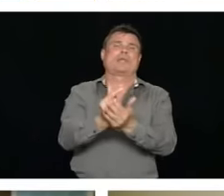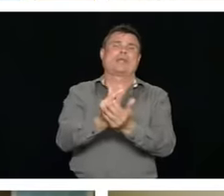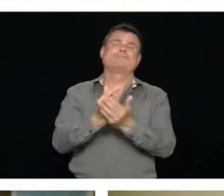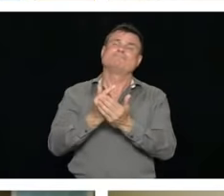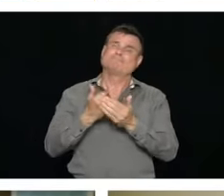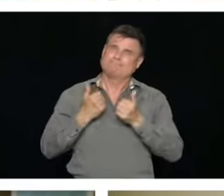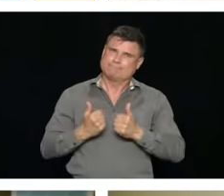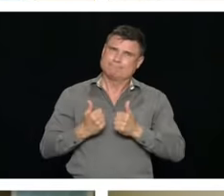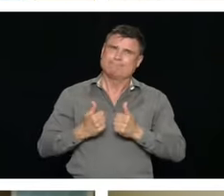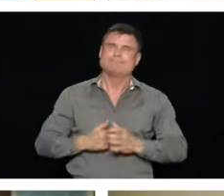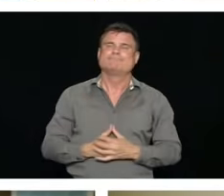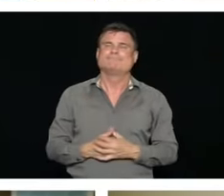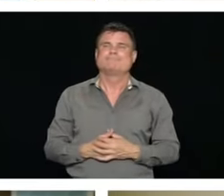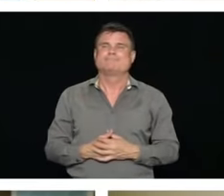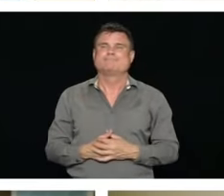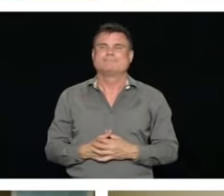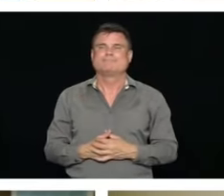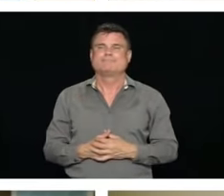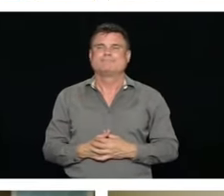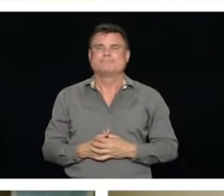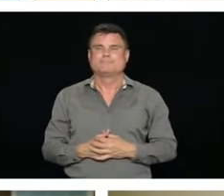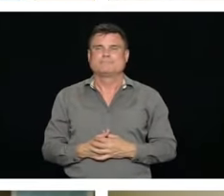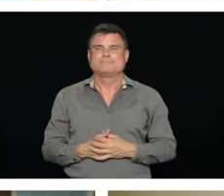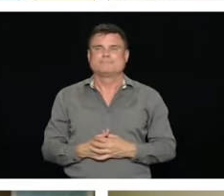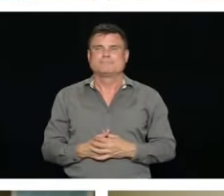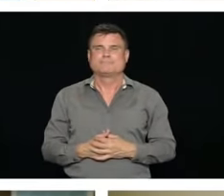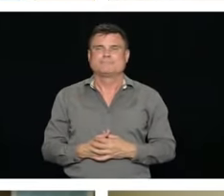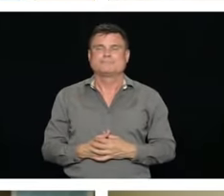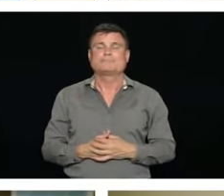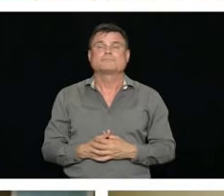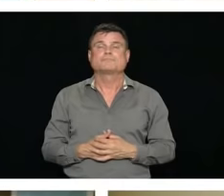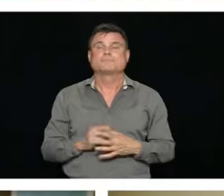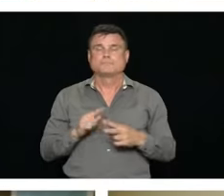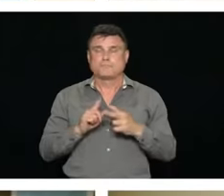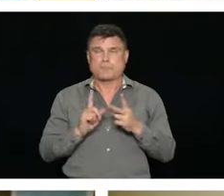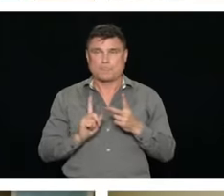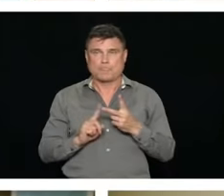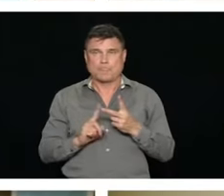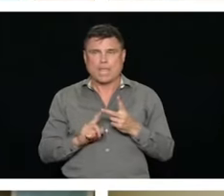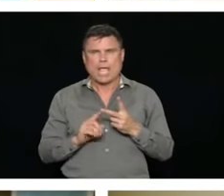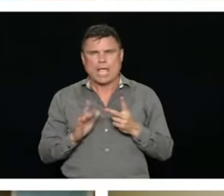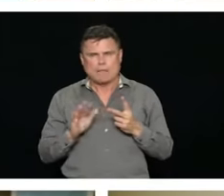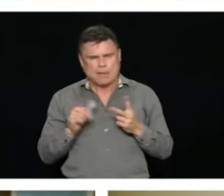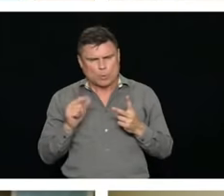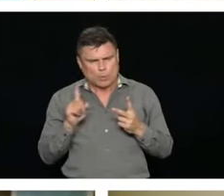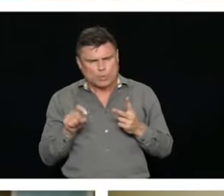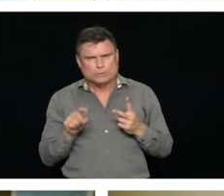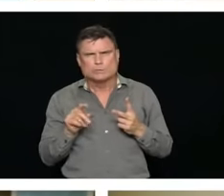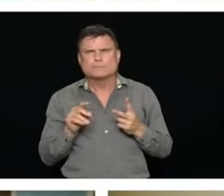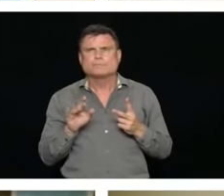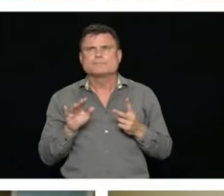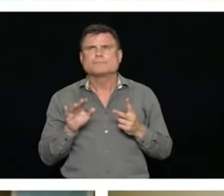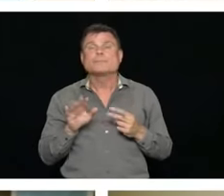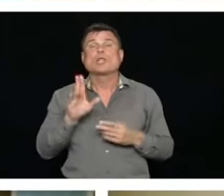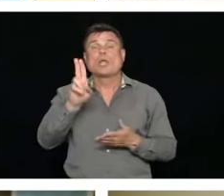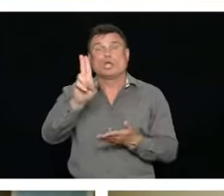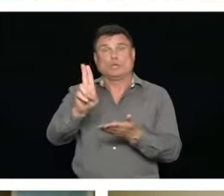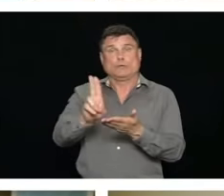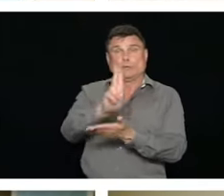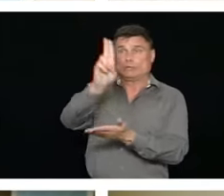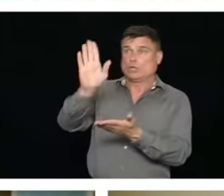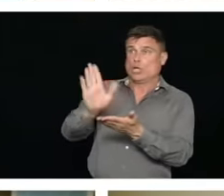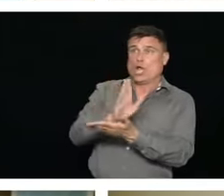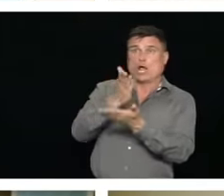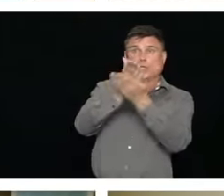yeah. So all of the post-secondary institutions in BC and around the world have looked at, you know, their